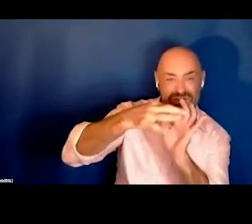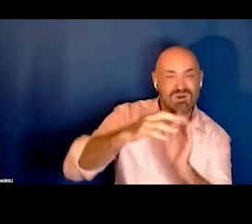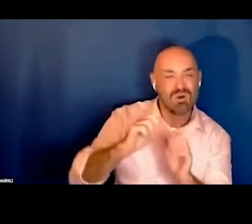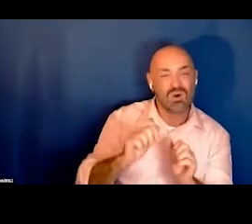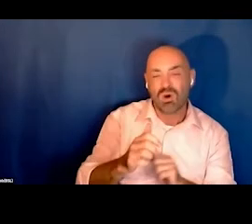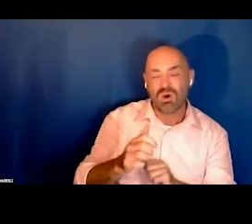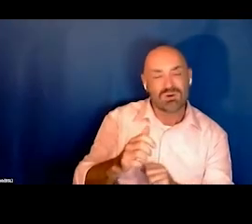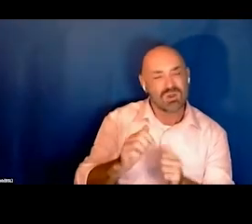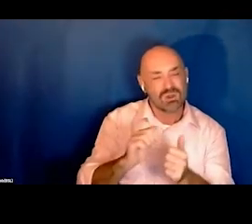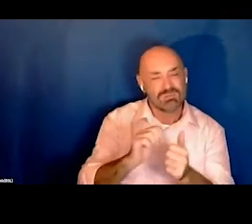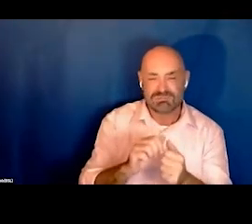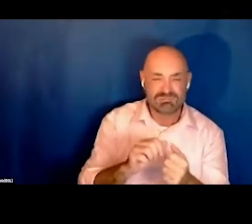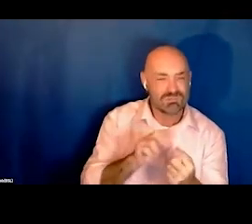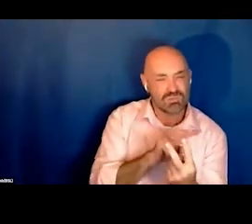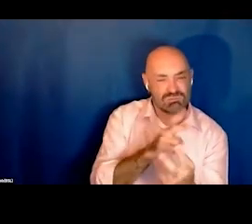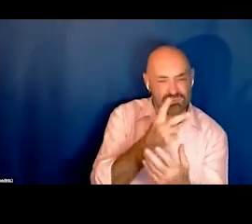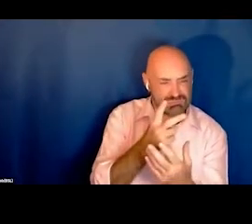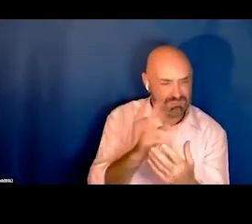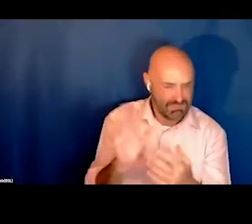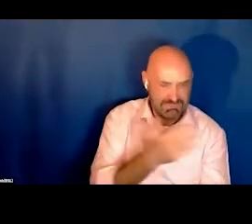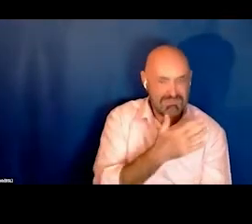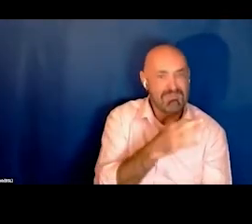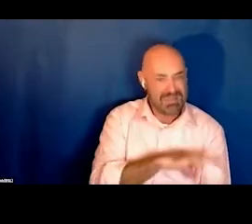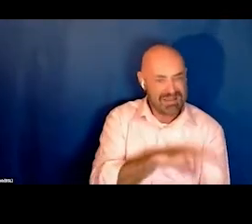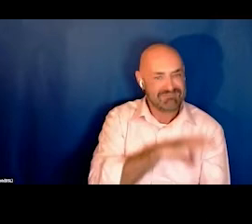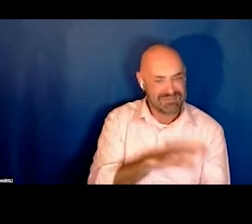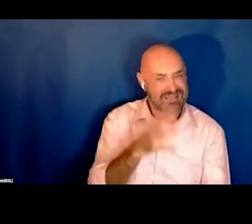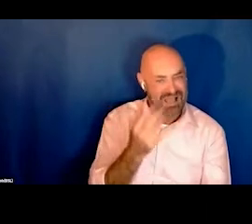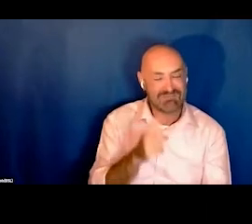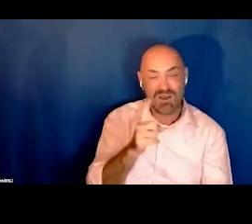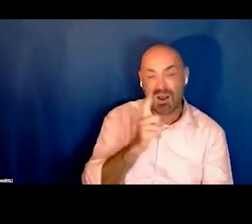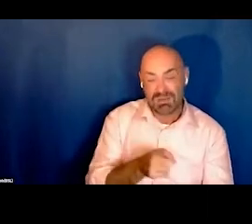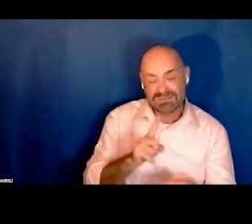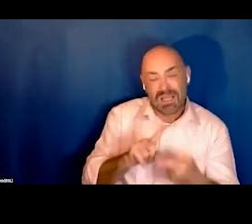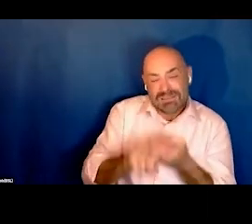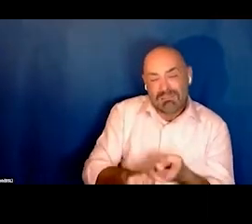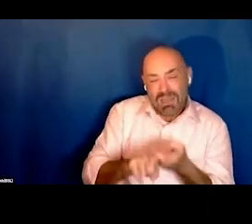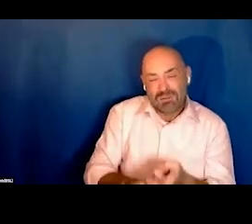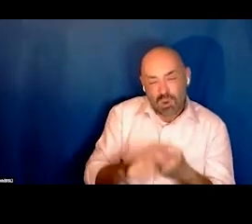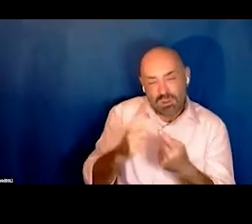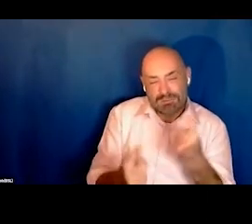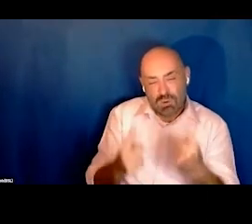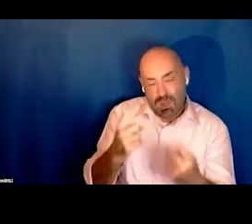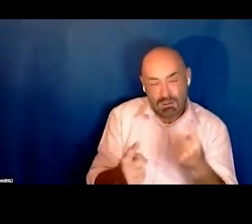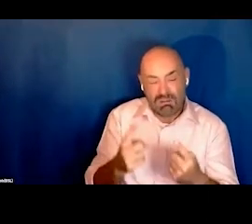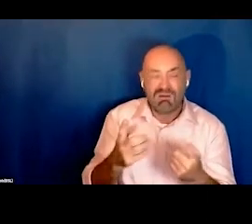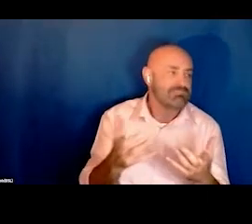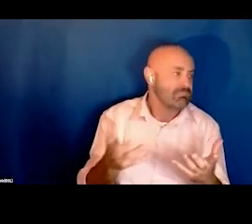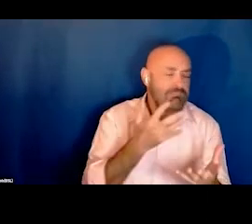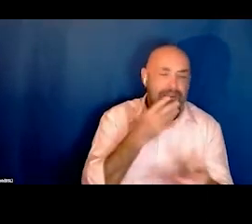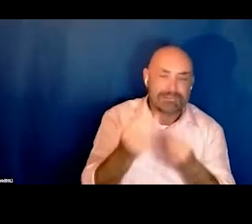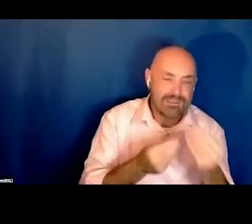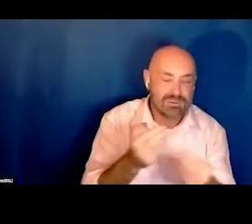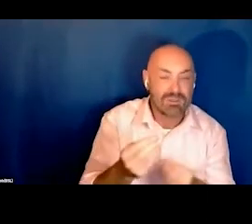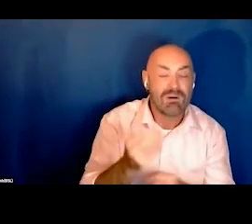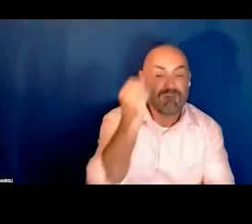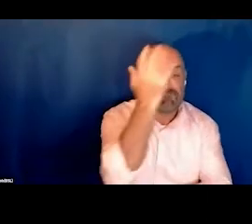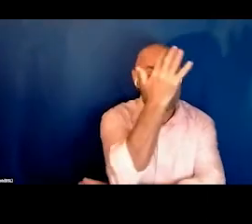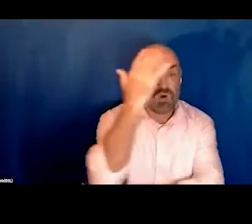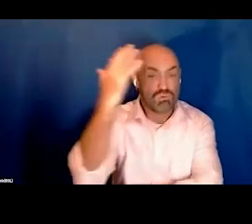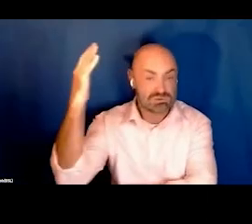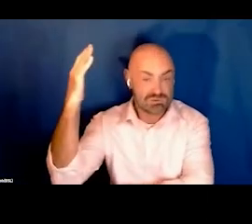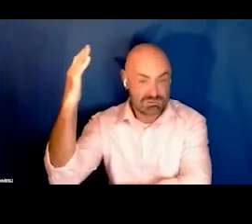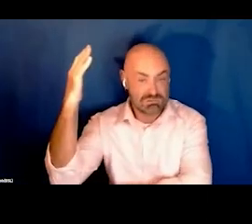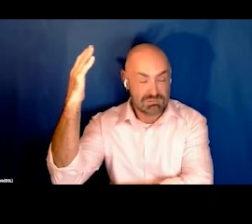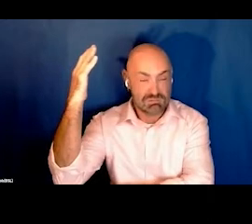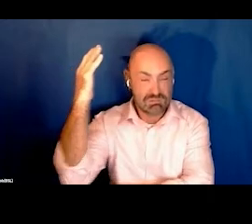co-benefits across all levels, and they're also codependent on each other. And so an analogy is a forest that has